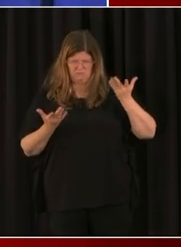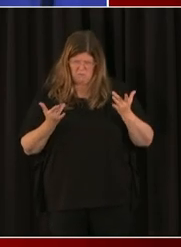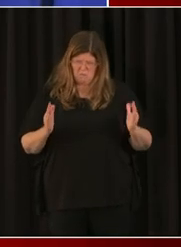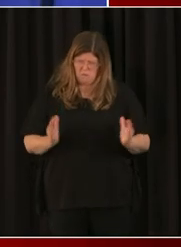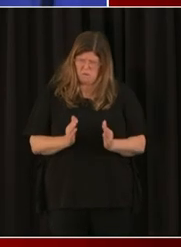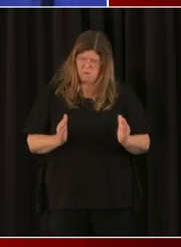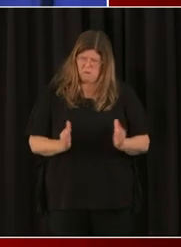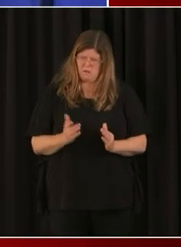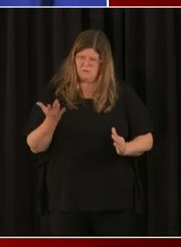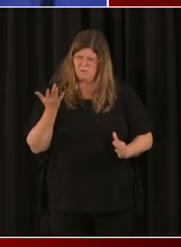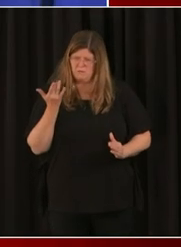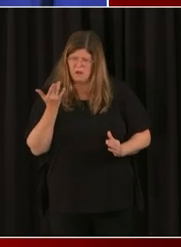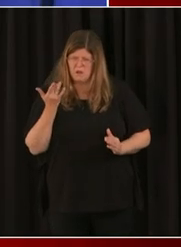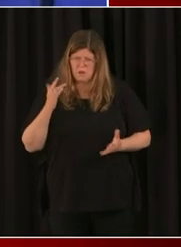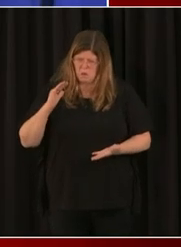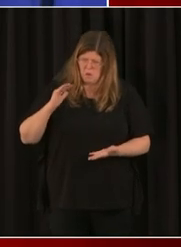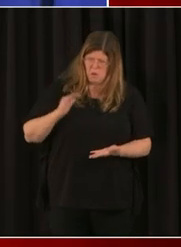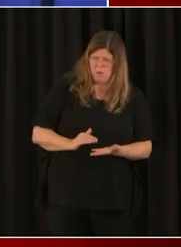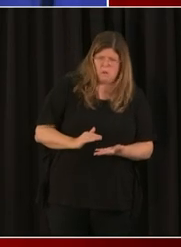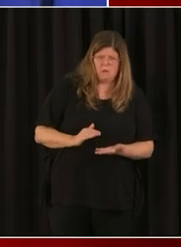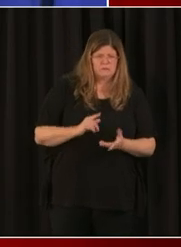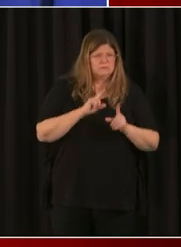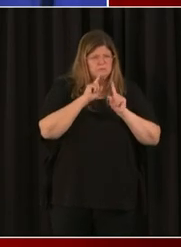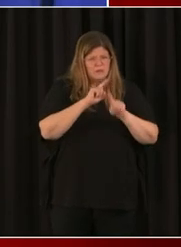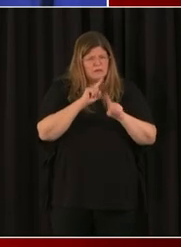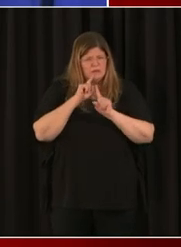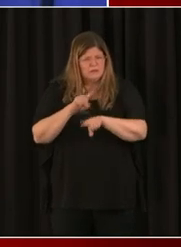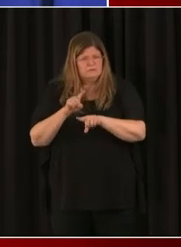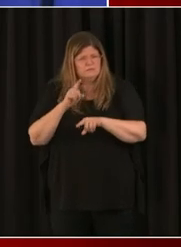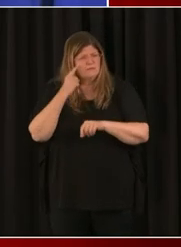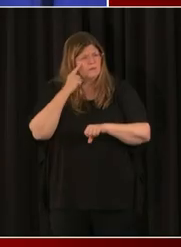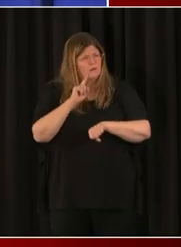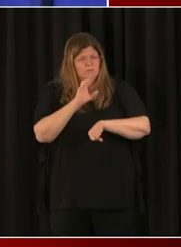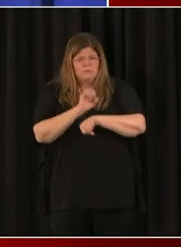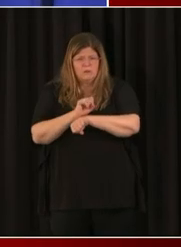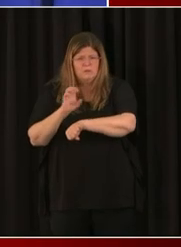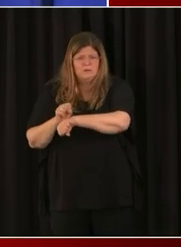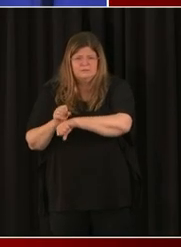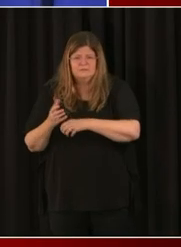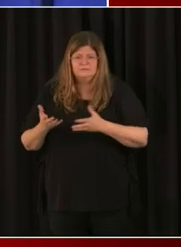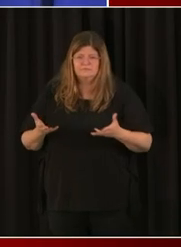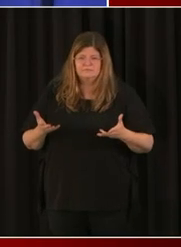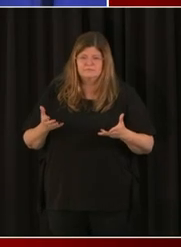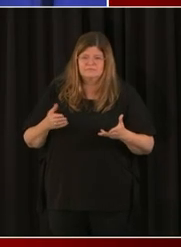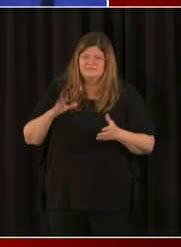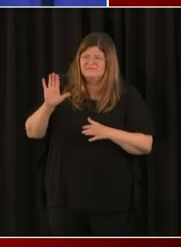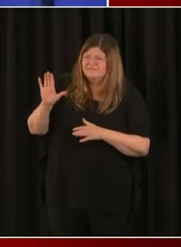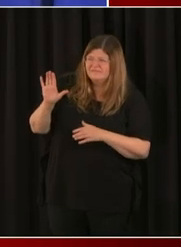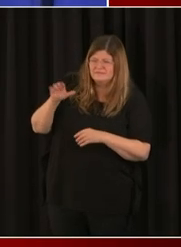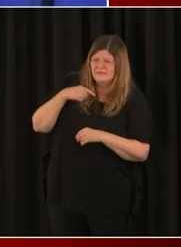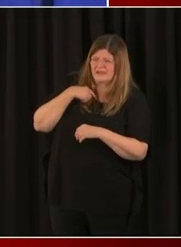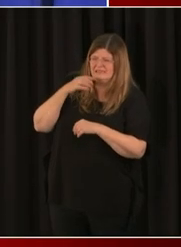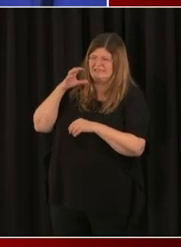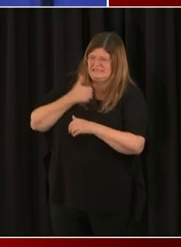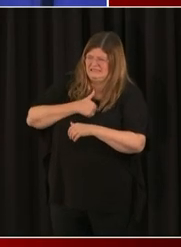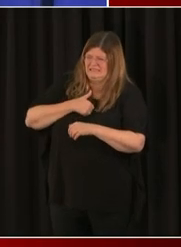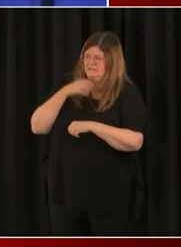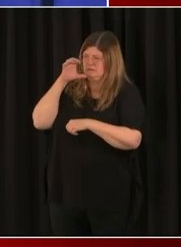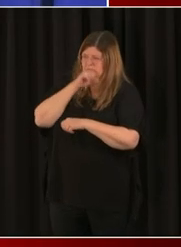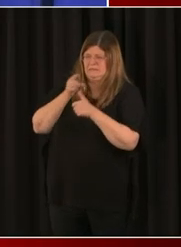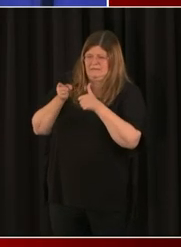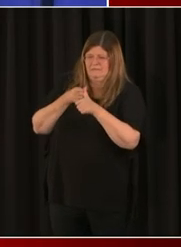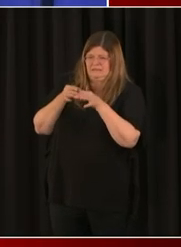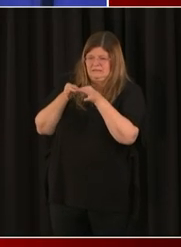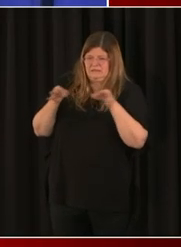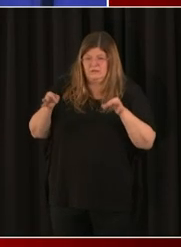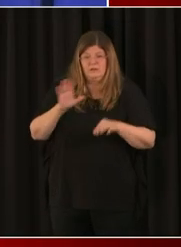to COVID? Can you just provide more insight into that? So I missed the very first sentence you said. Sure. I'm seeing that